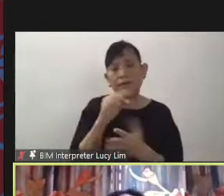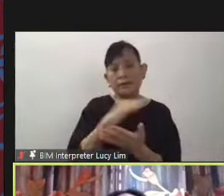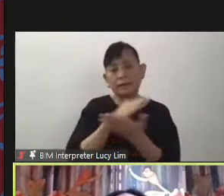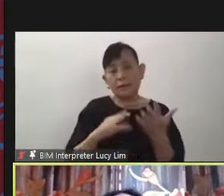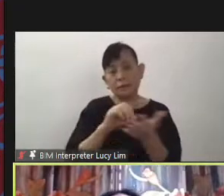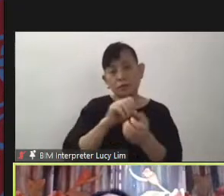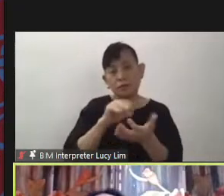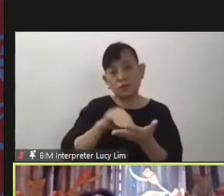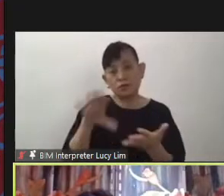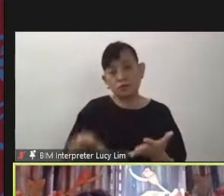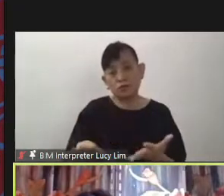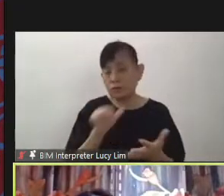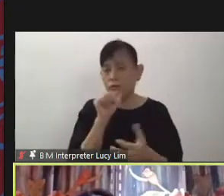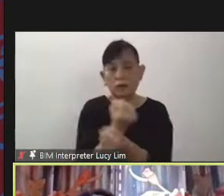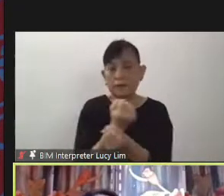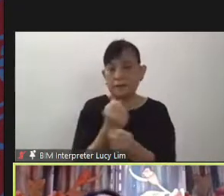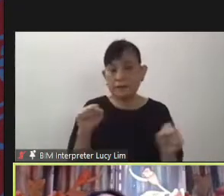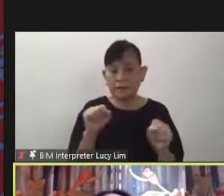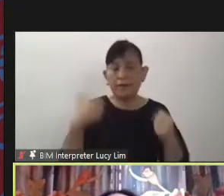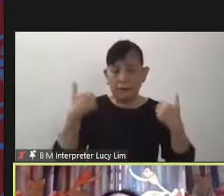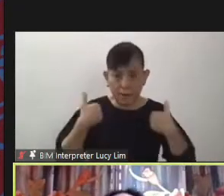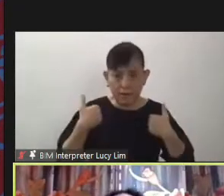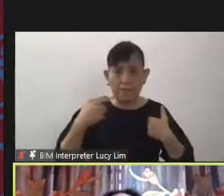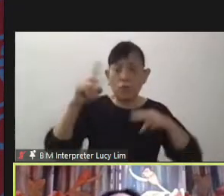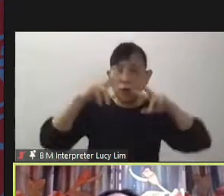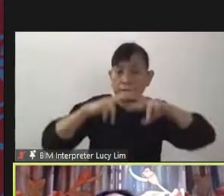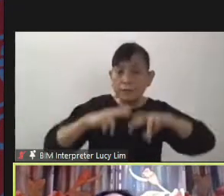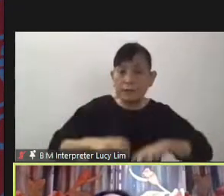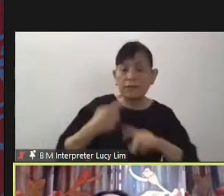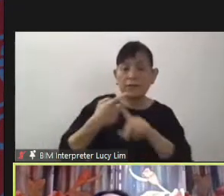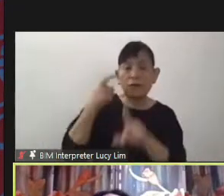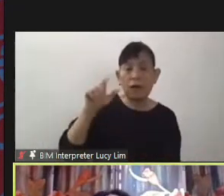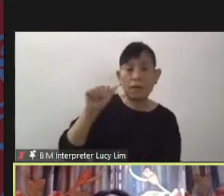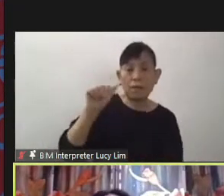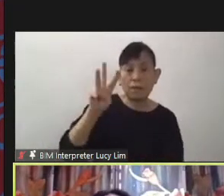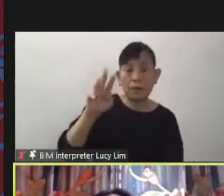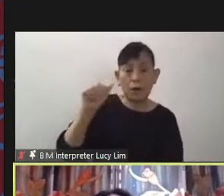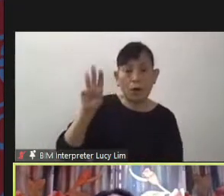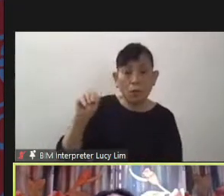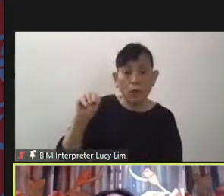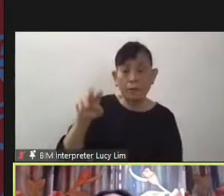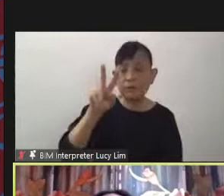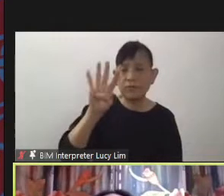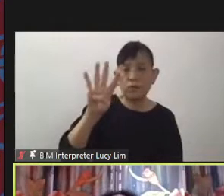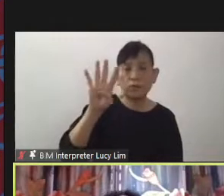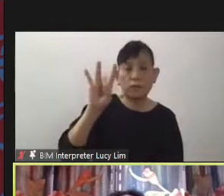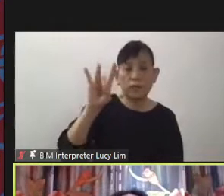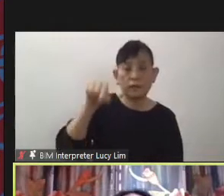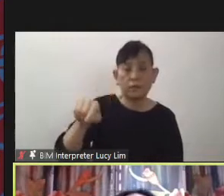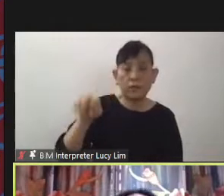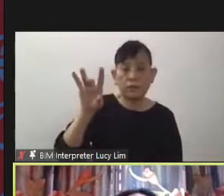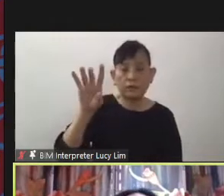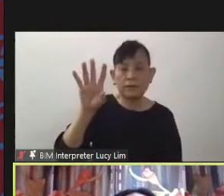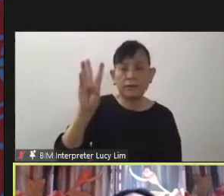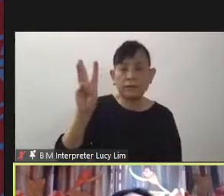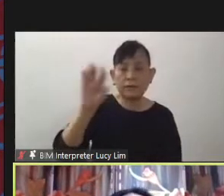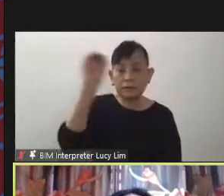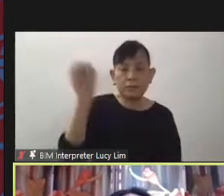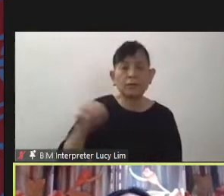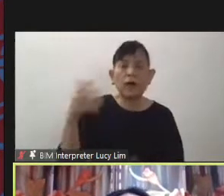students. A survey conducted by AWAM actually showed that 46.8% of respondents have experienced